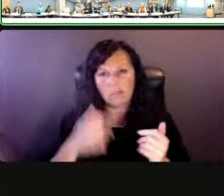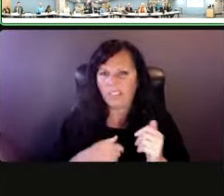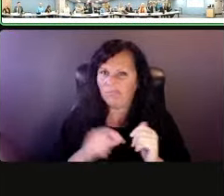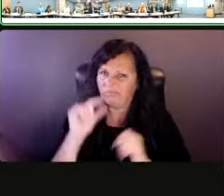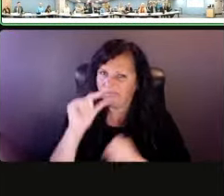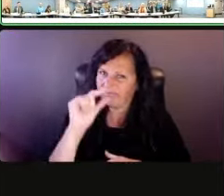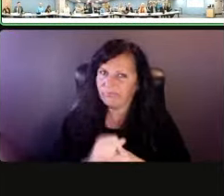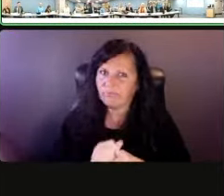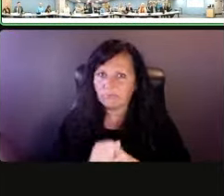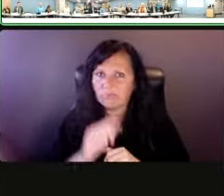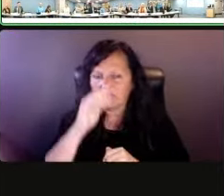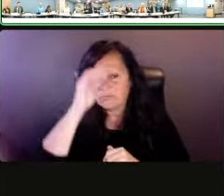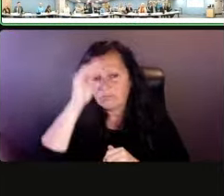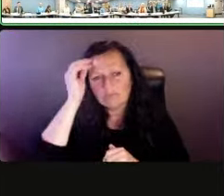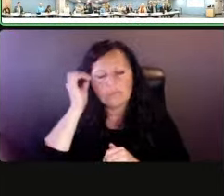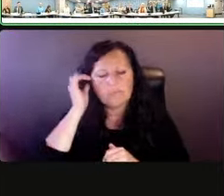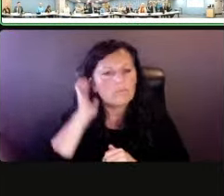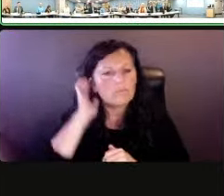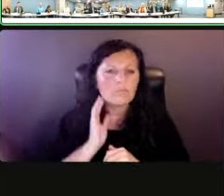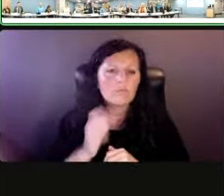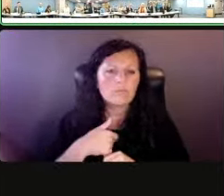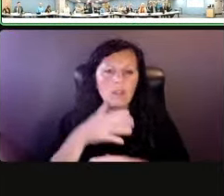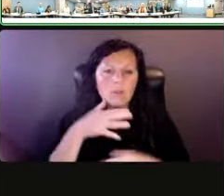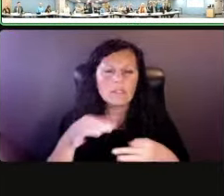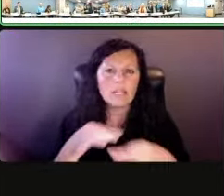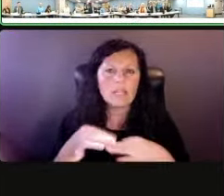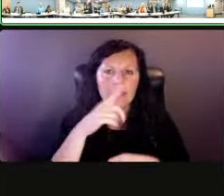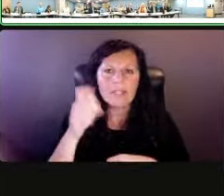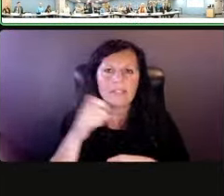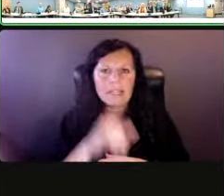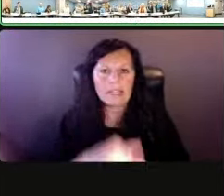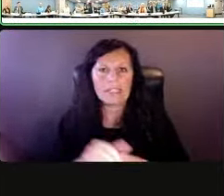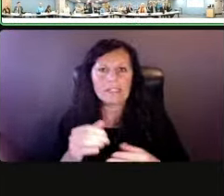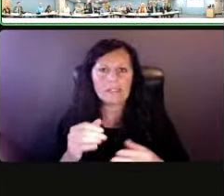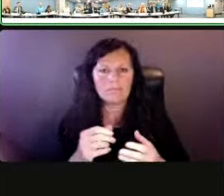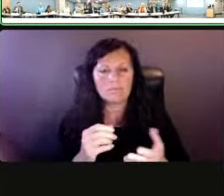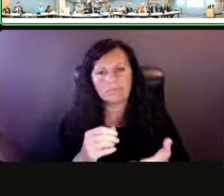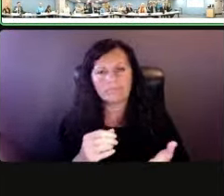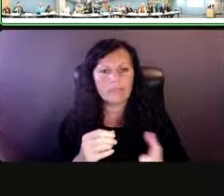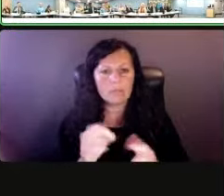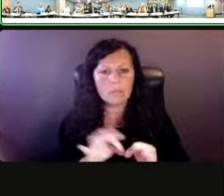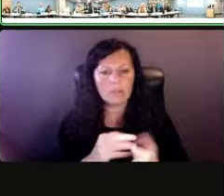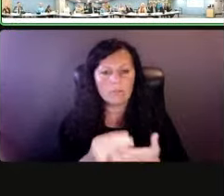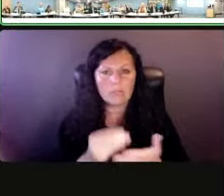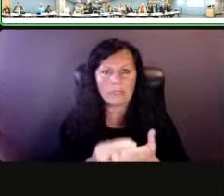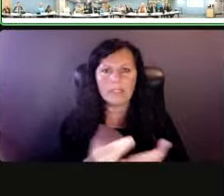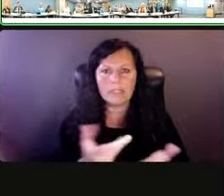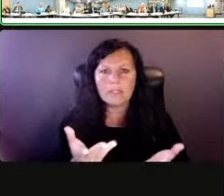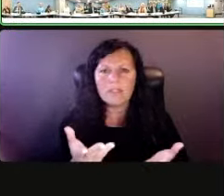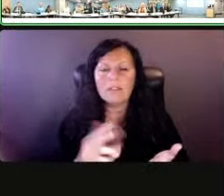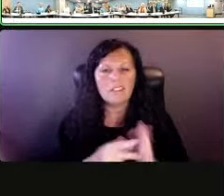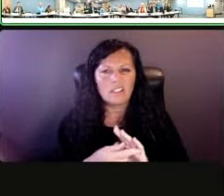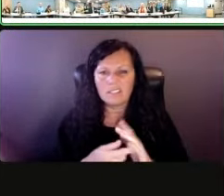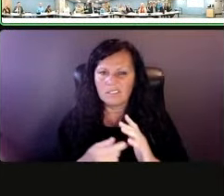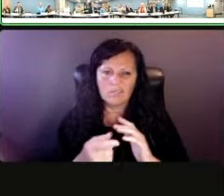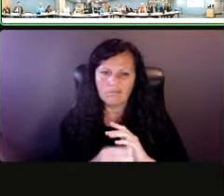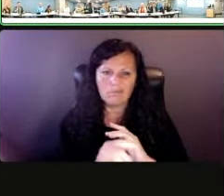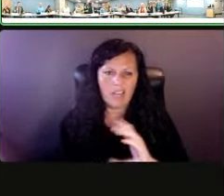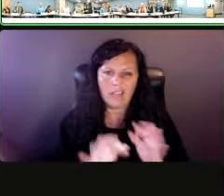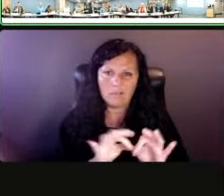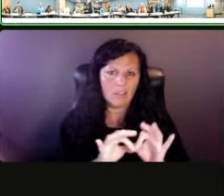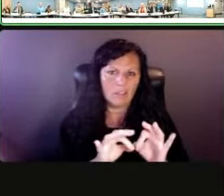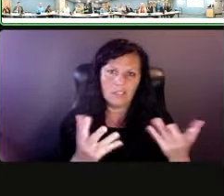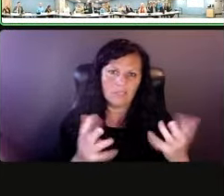amount. I'll tell you, with this size of budget, that's practically nothing. There can be little variations that either double